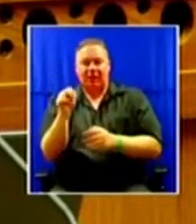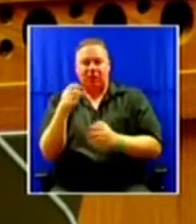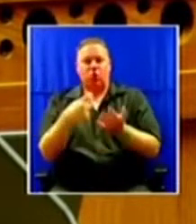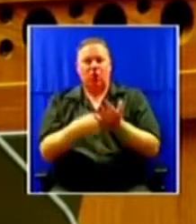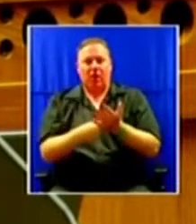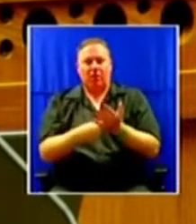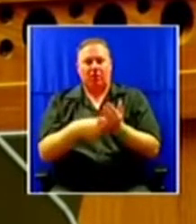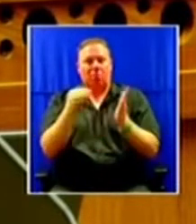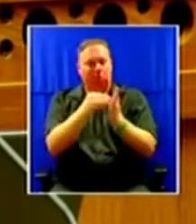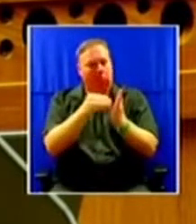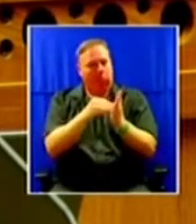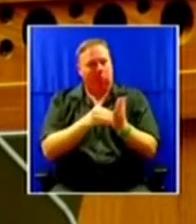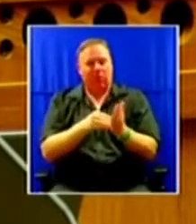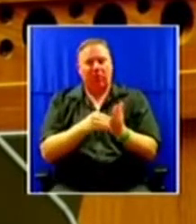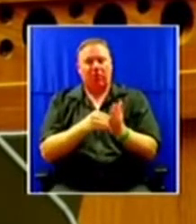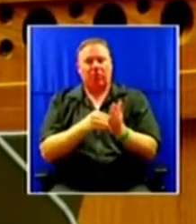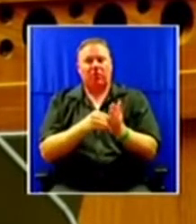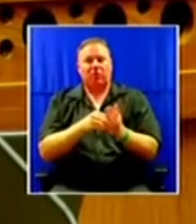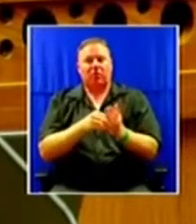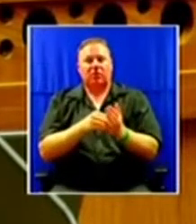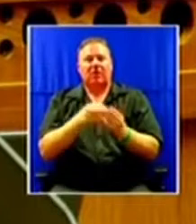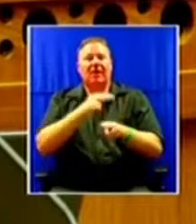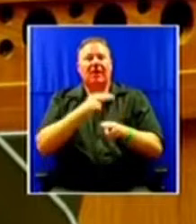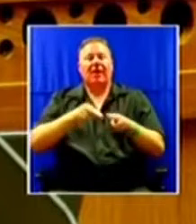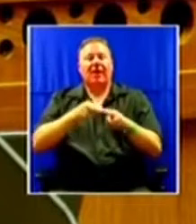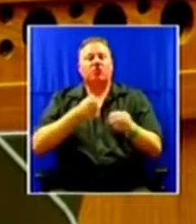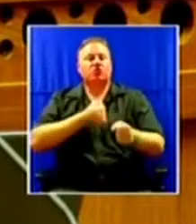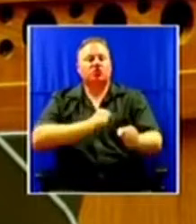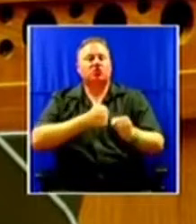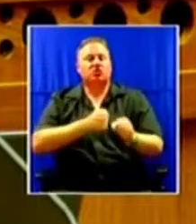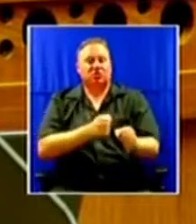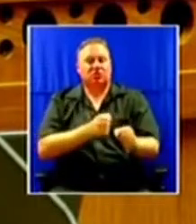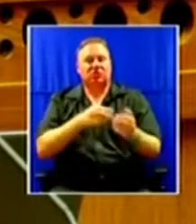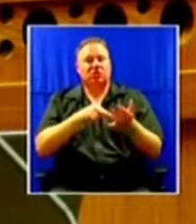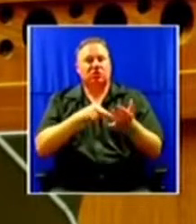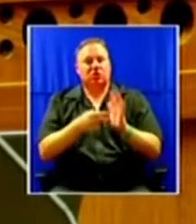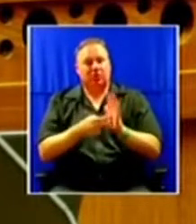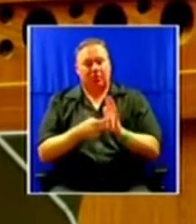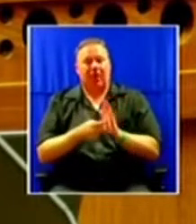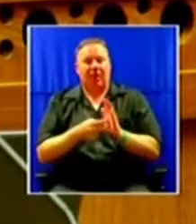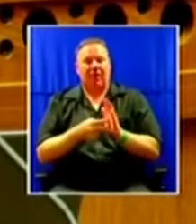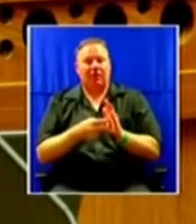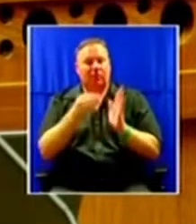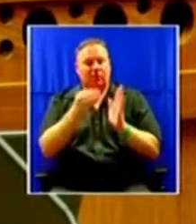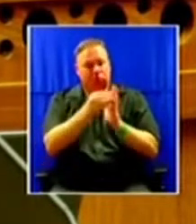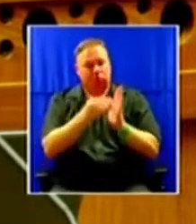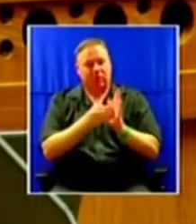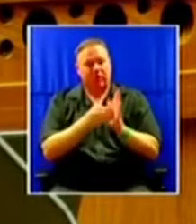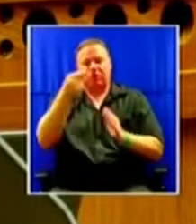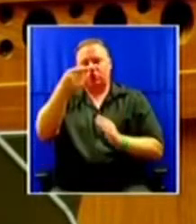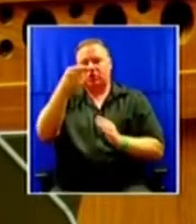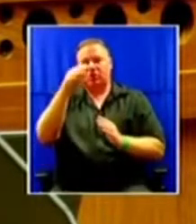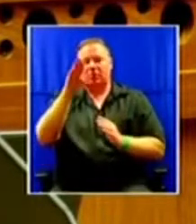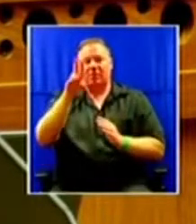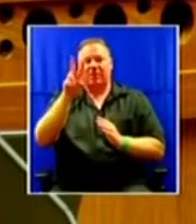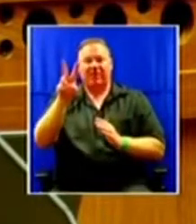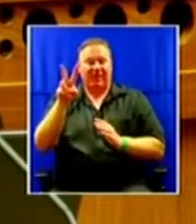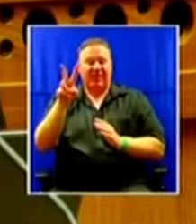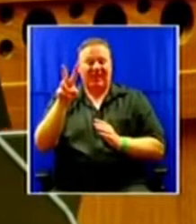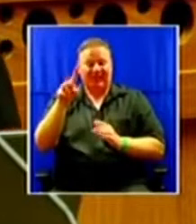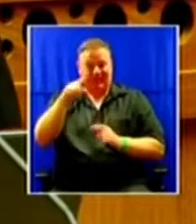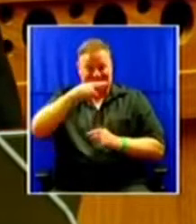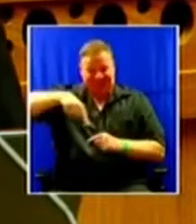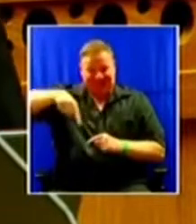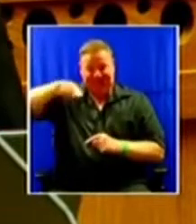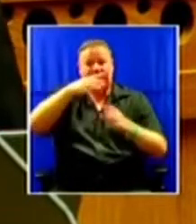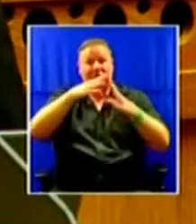various components of the National Strategic Plan. Gender-based violence will only end when everyone